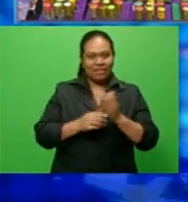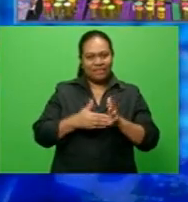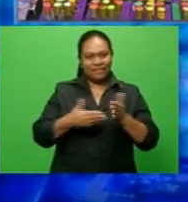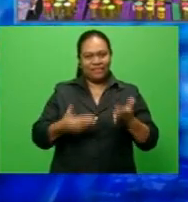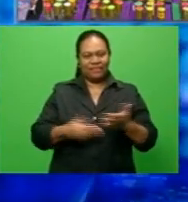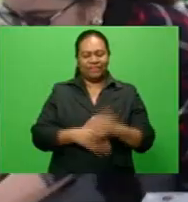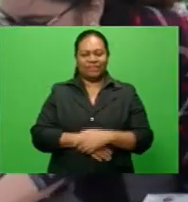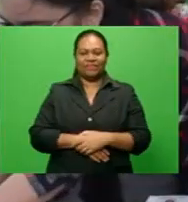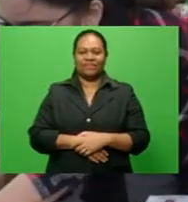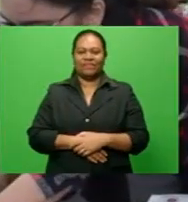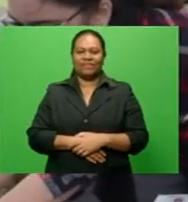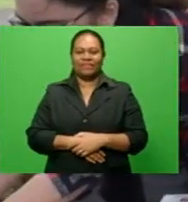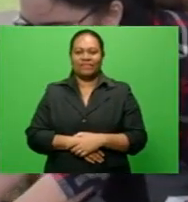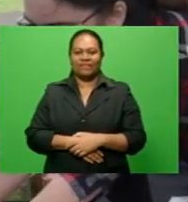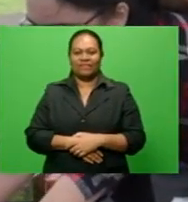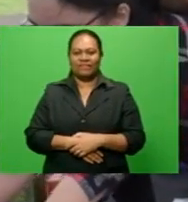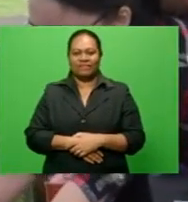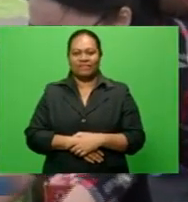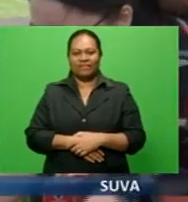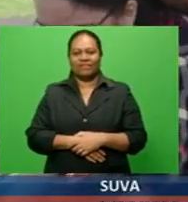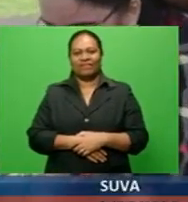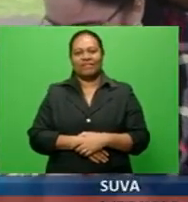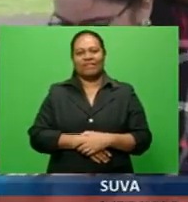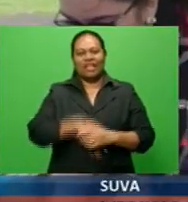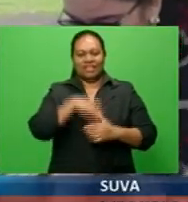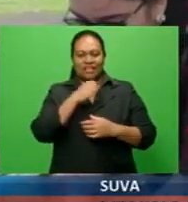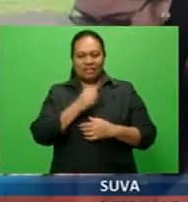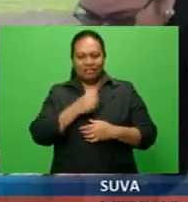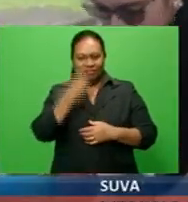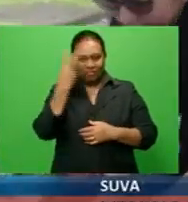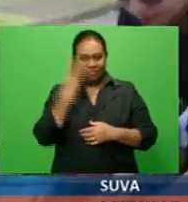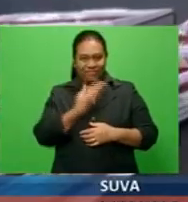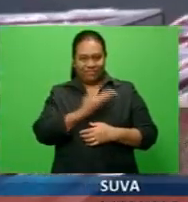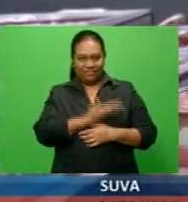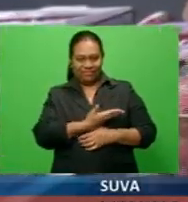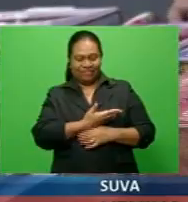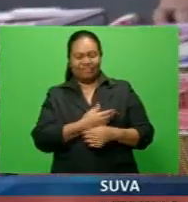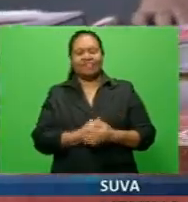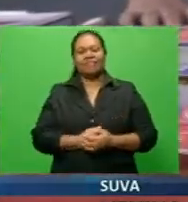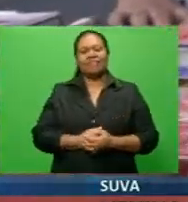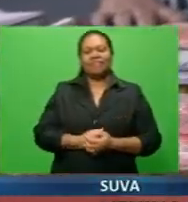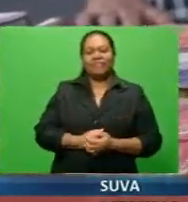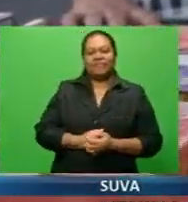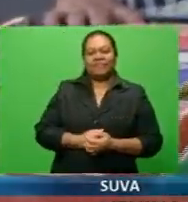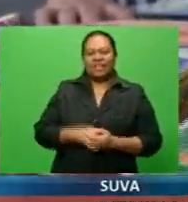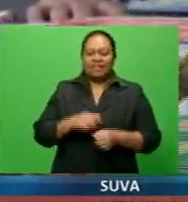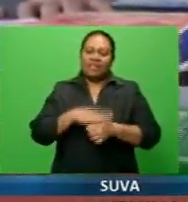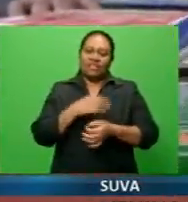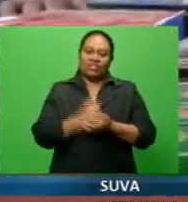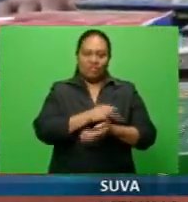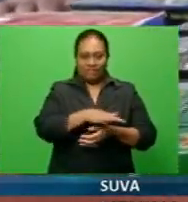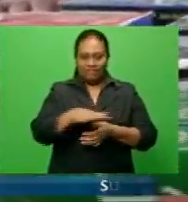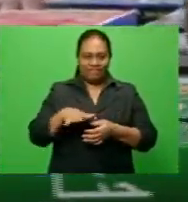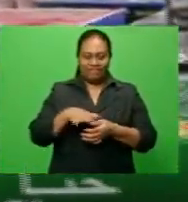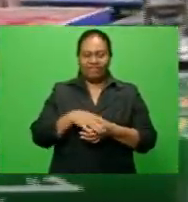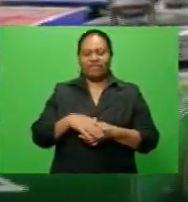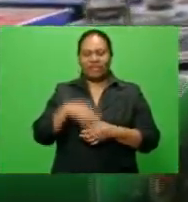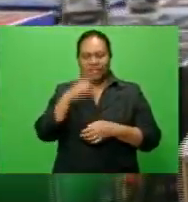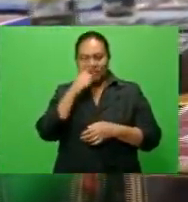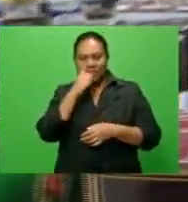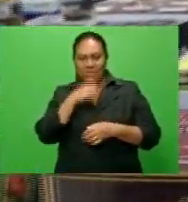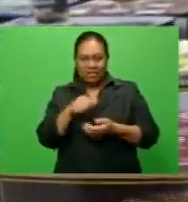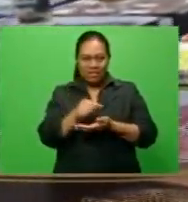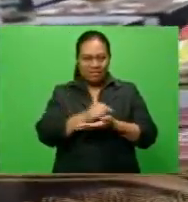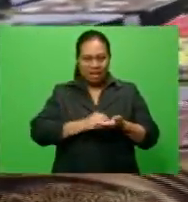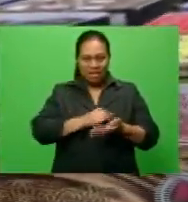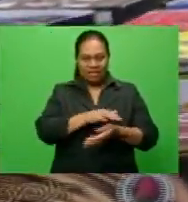more. Sunny's fashion owner Faruna Shainaz Bibi says ensuring her customers benefit from import duty